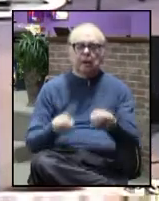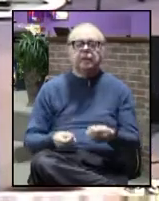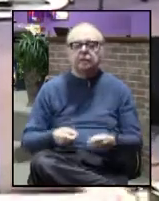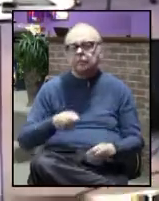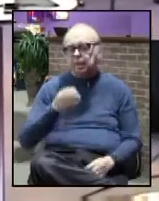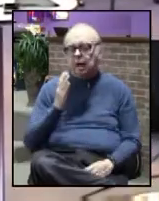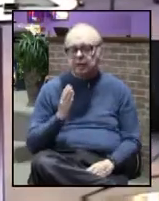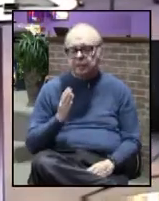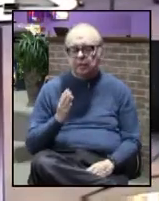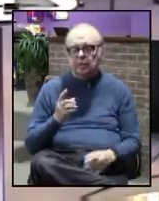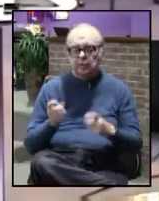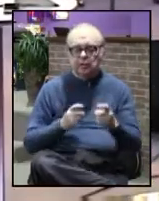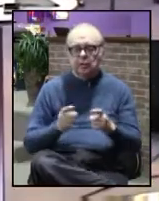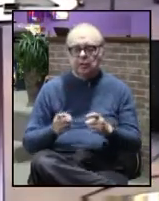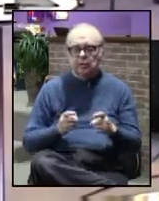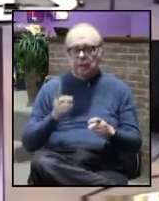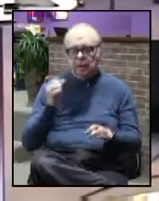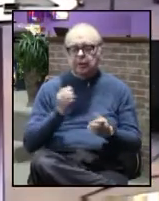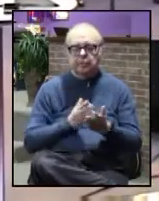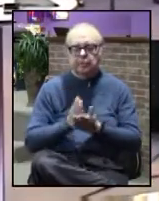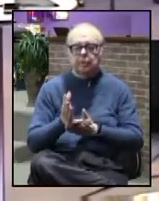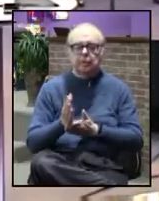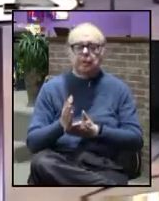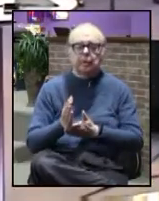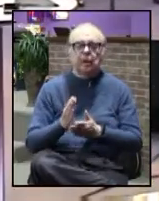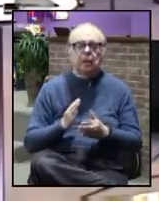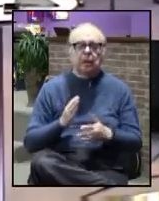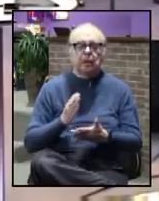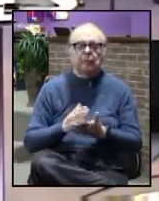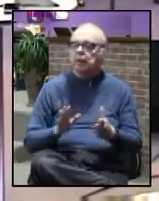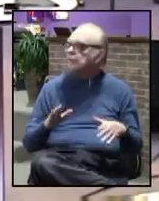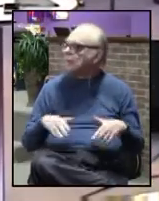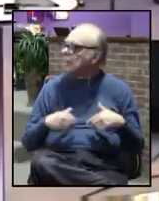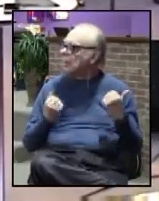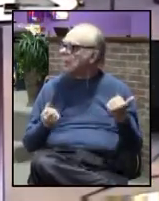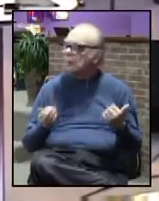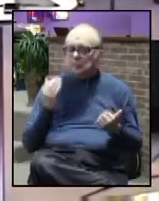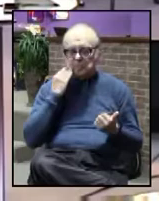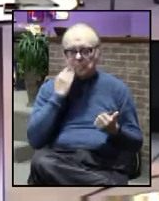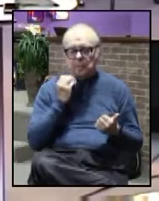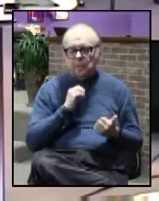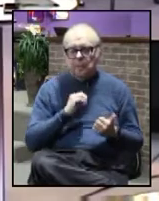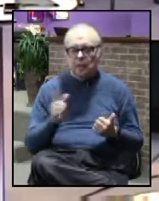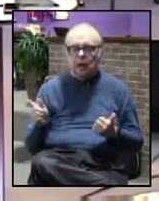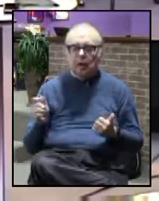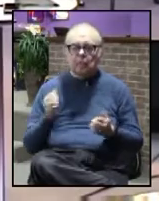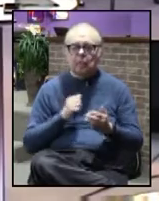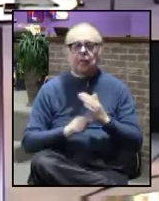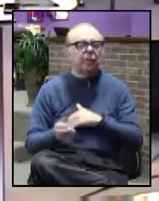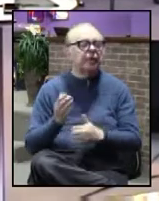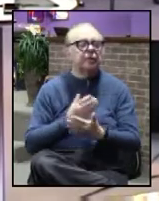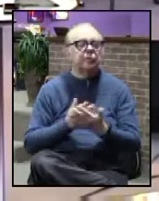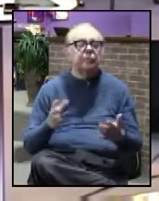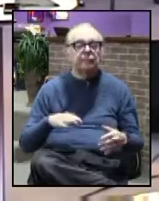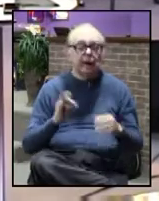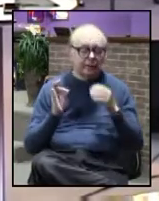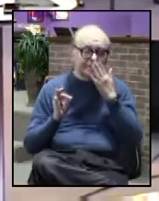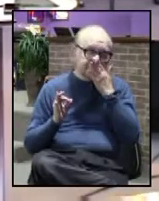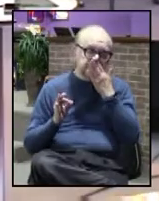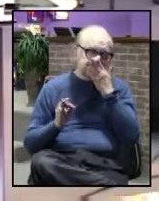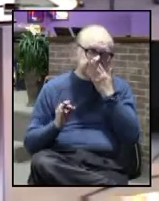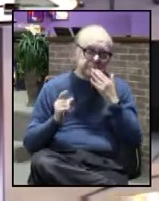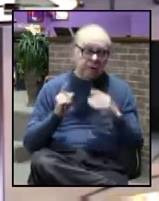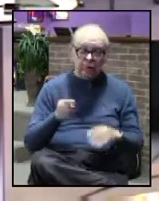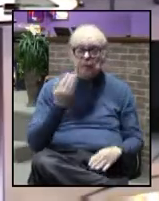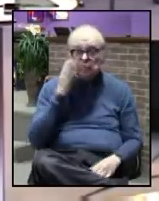to God, because He can get you through the straits of life, because He knows where all of the hidden things are.